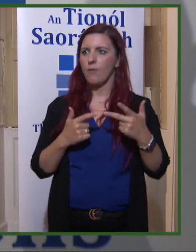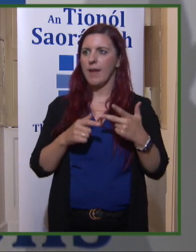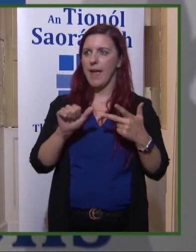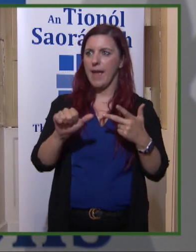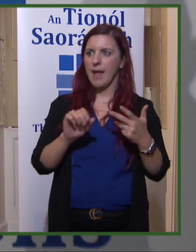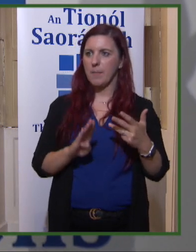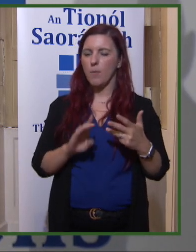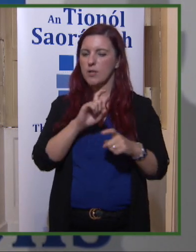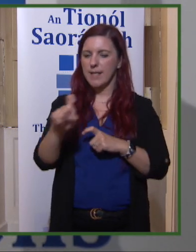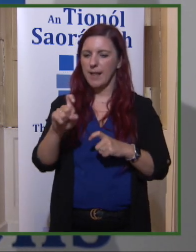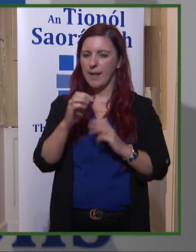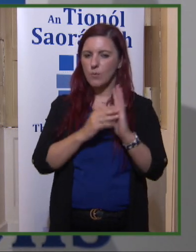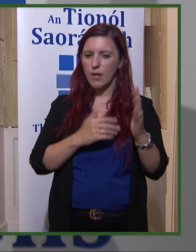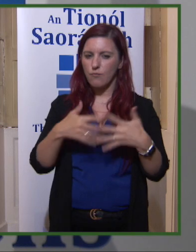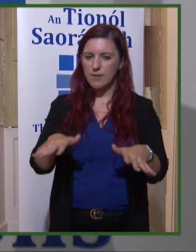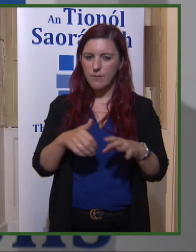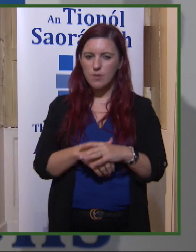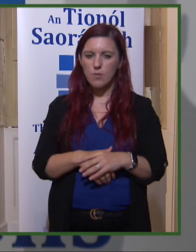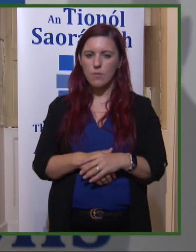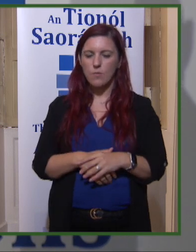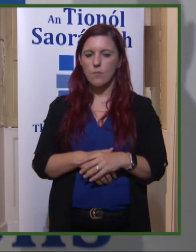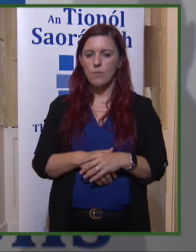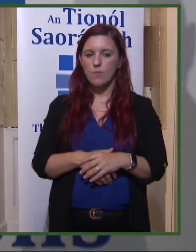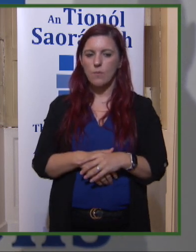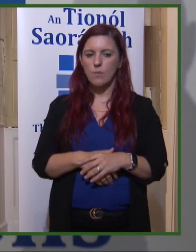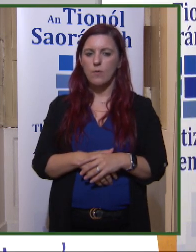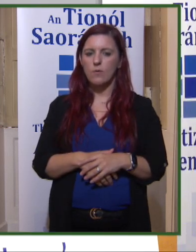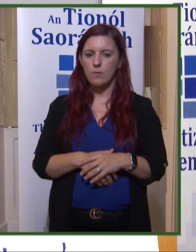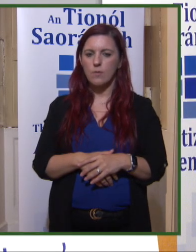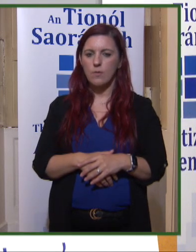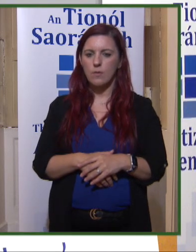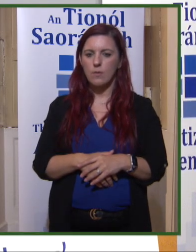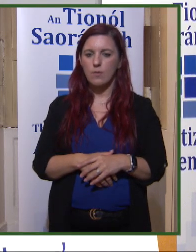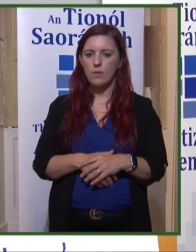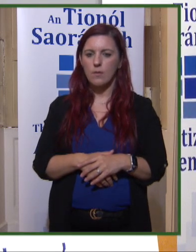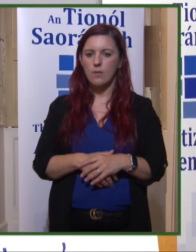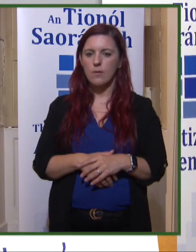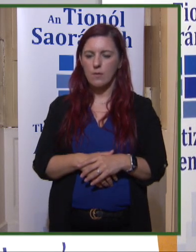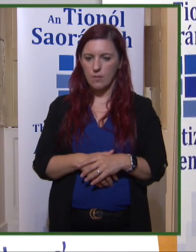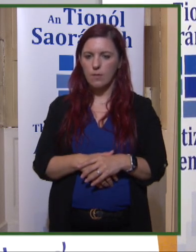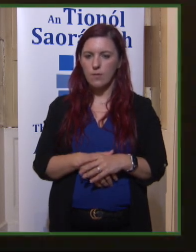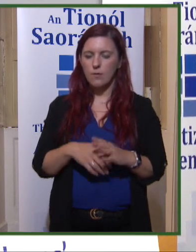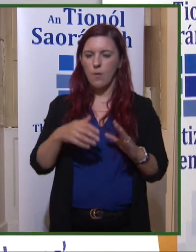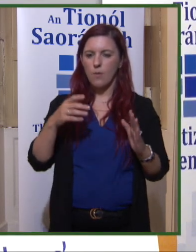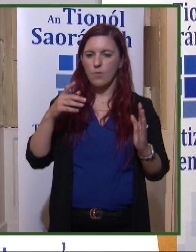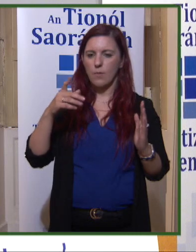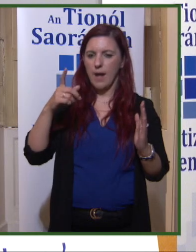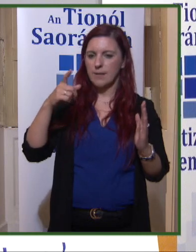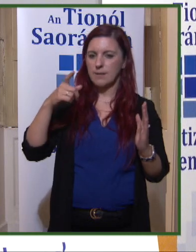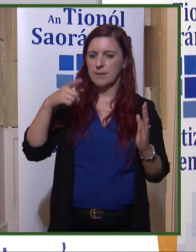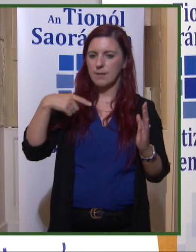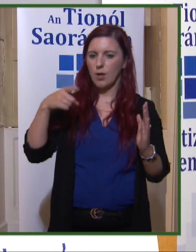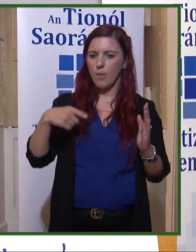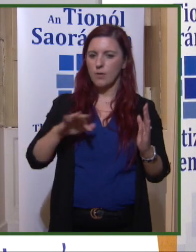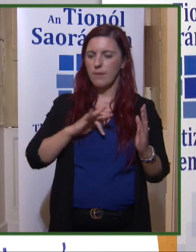very shortly. If you want to get out your ballot papers, maybe to tick at the box, tick some boxes as I go through this. So ballot paper